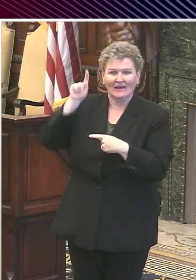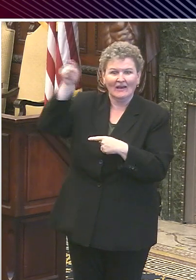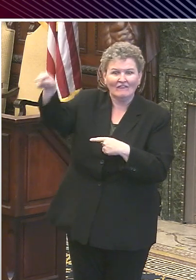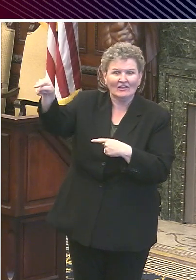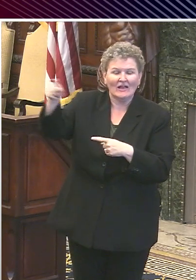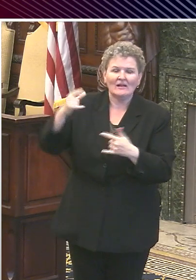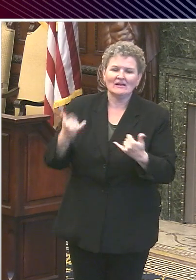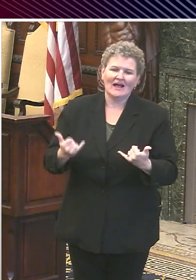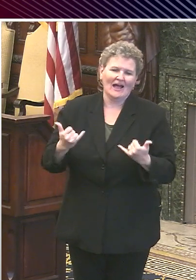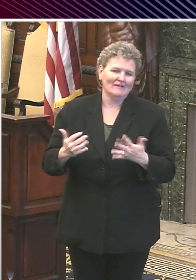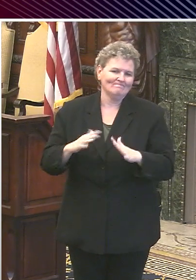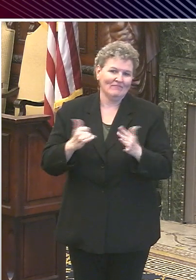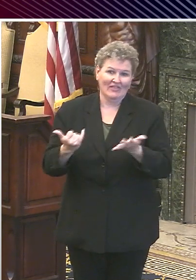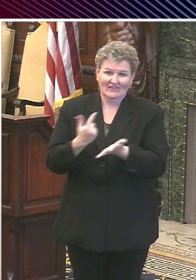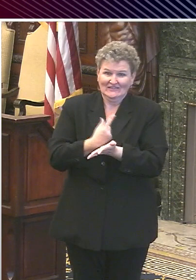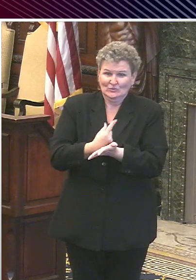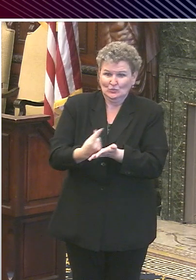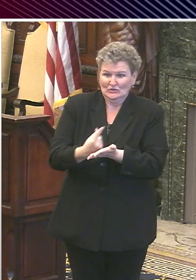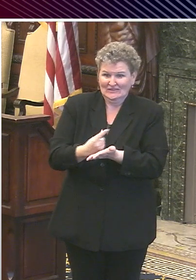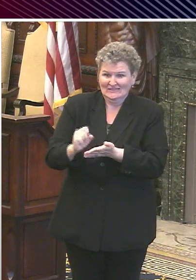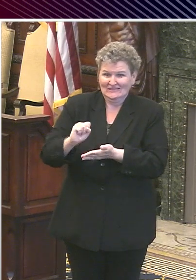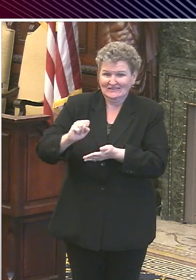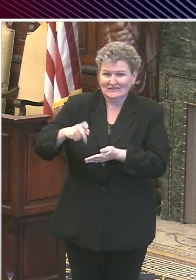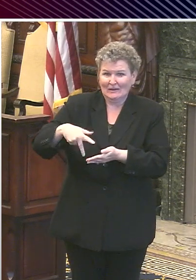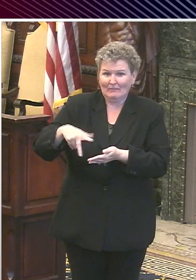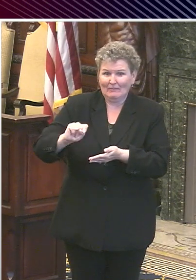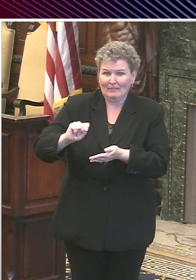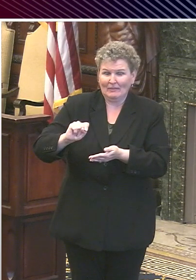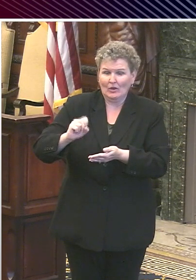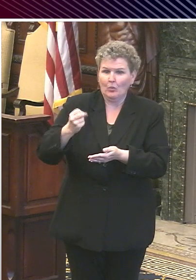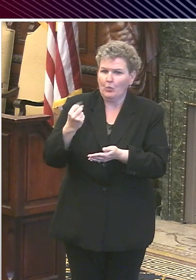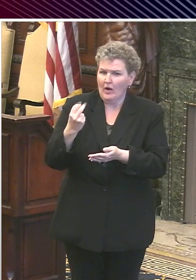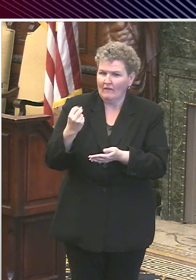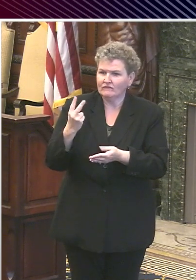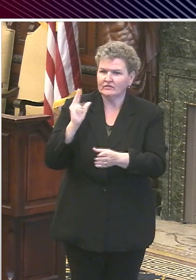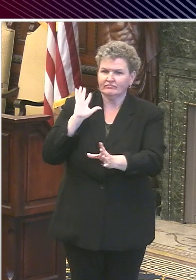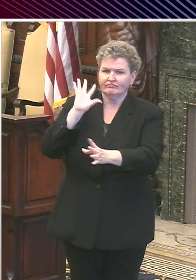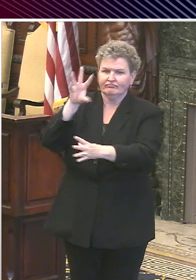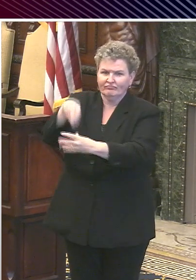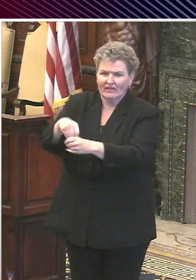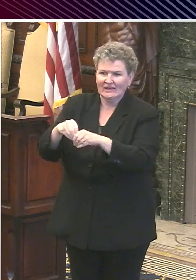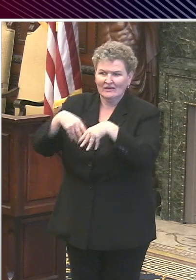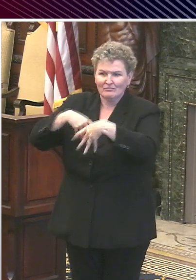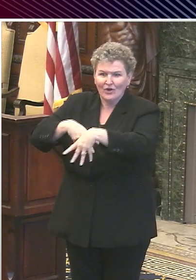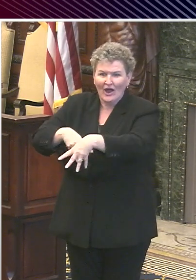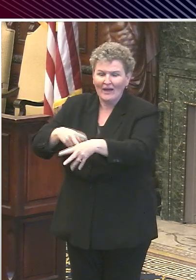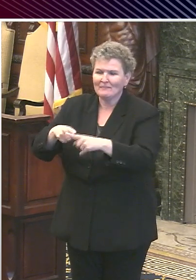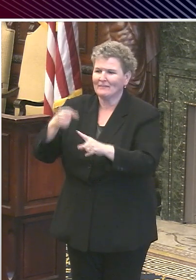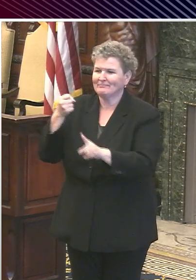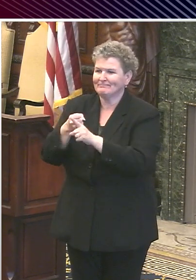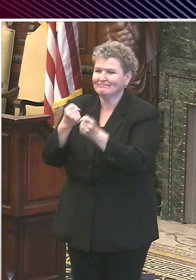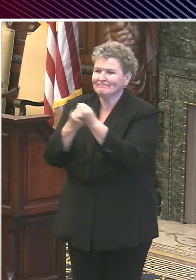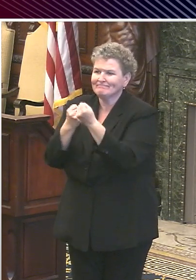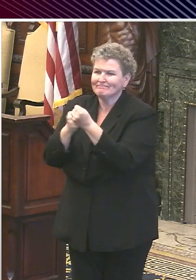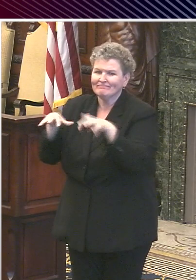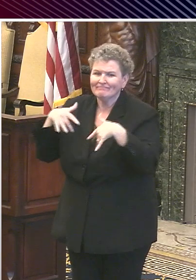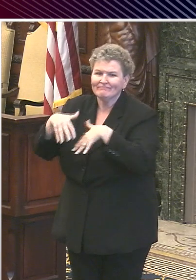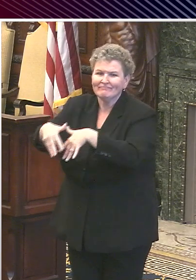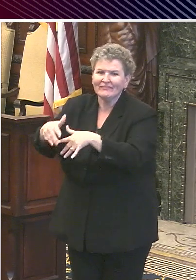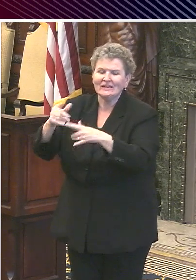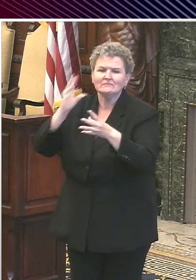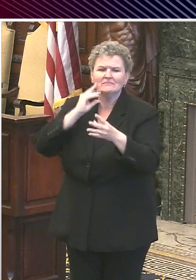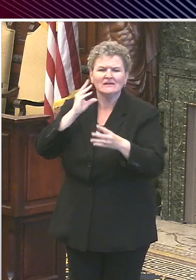walk the morning of September 12th to help celebrate recovery and end the stigma surrounding substance use disorder. Visit